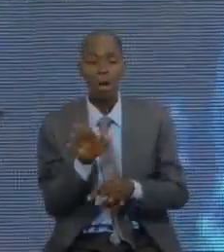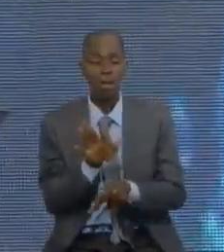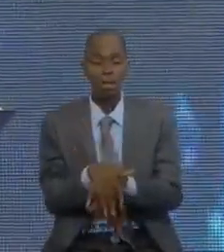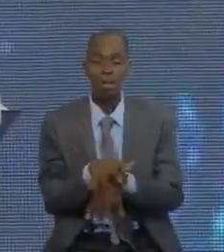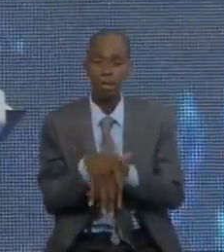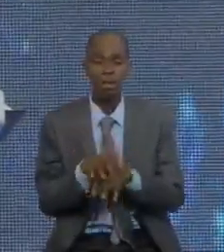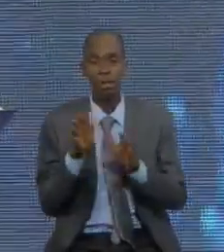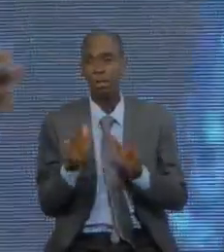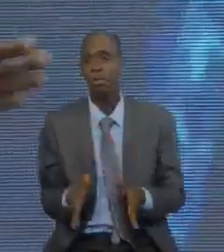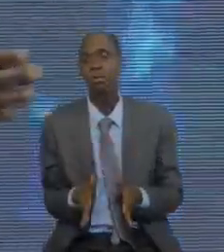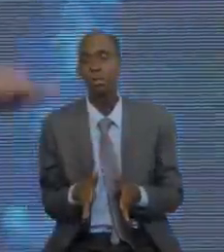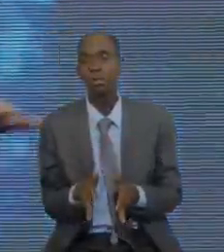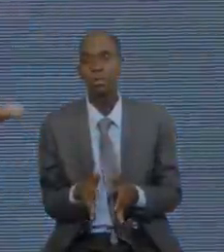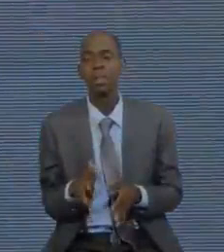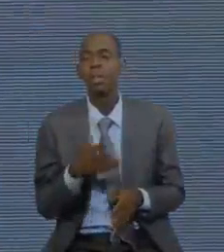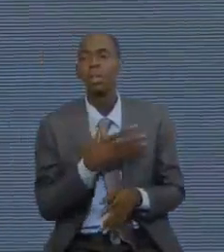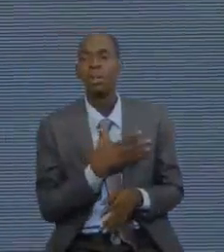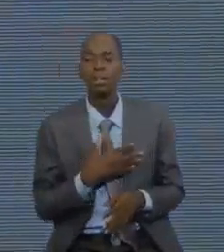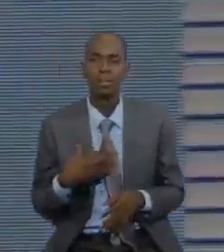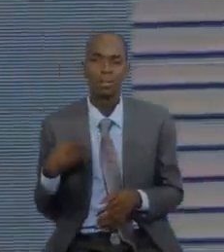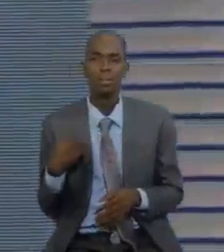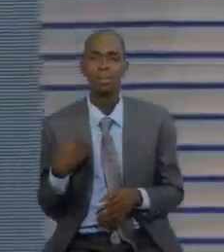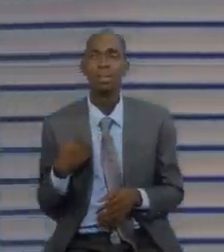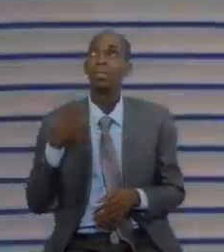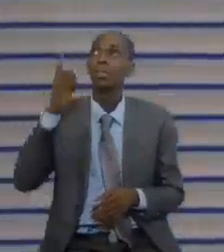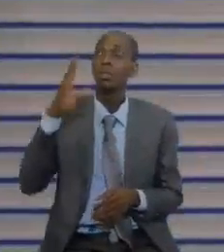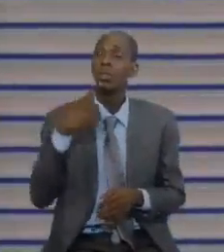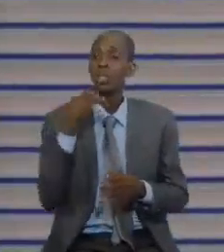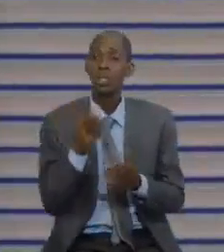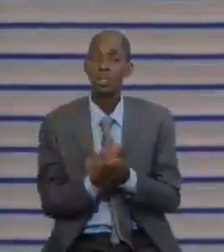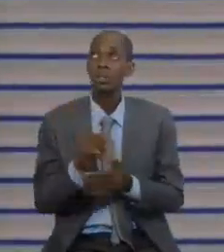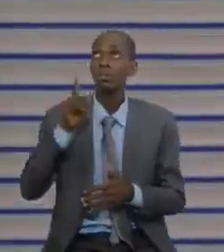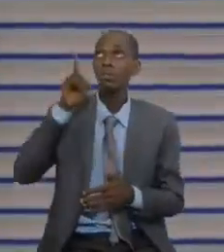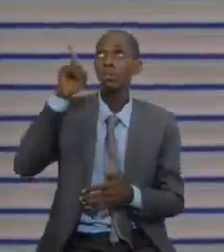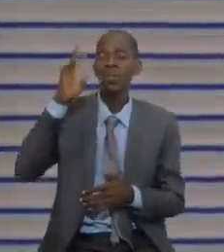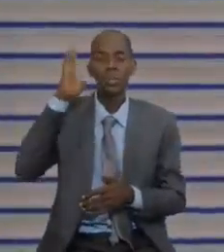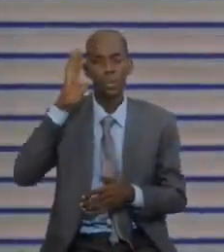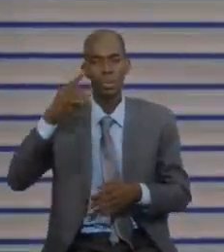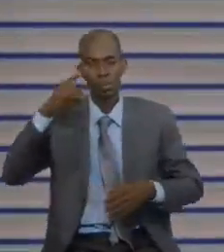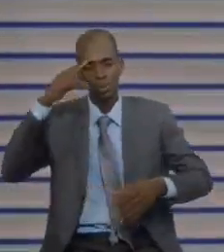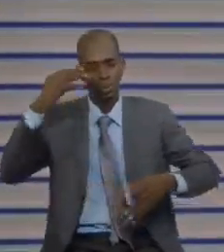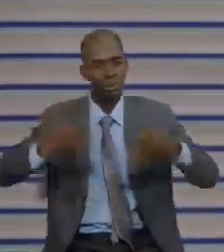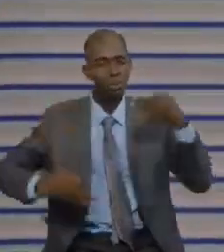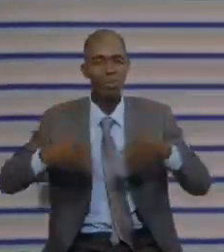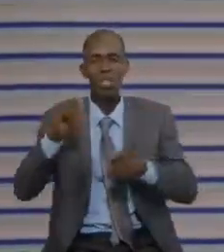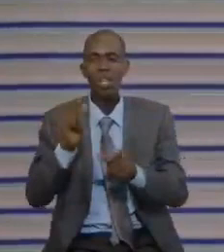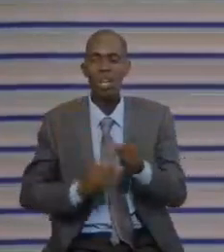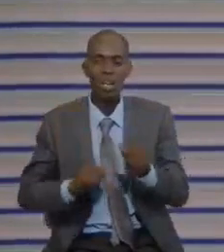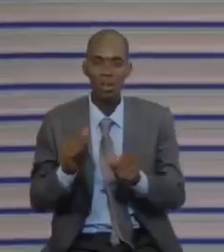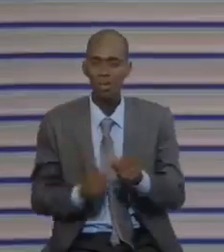hypocritical. And God says he will judge every idle word,